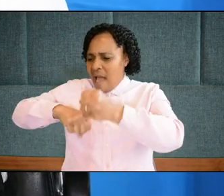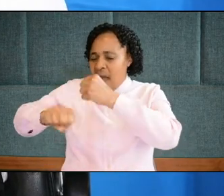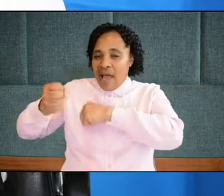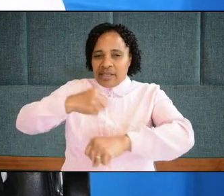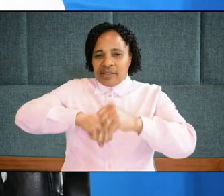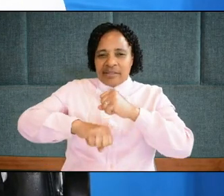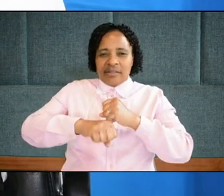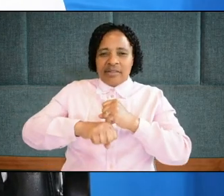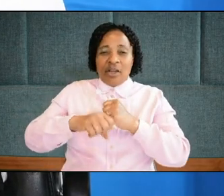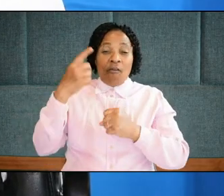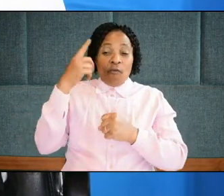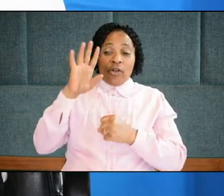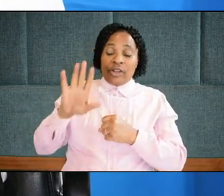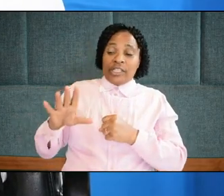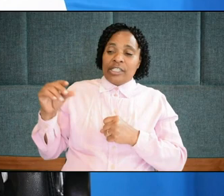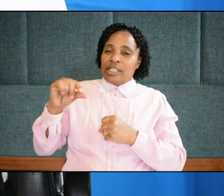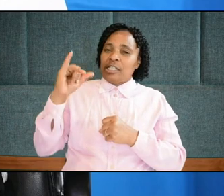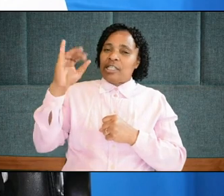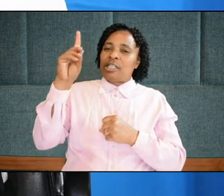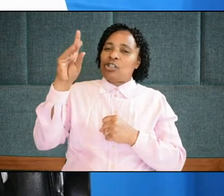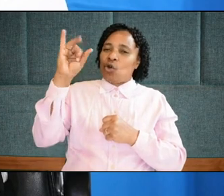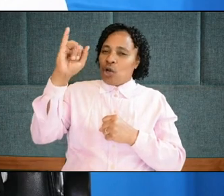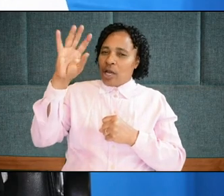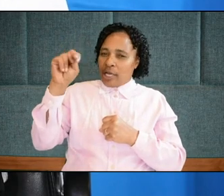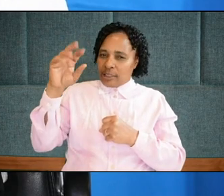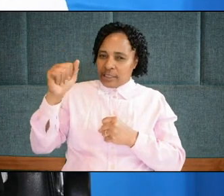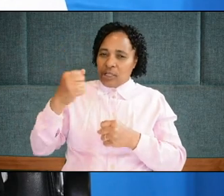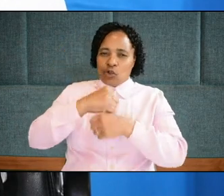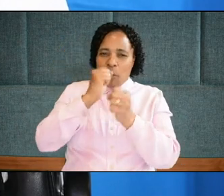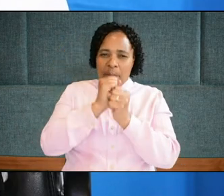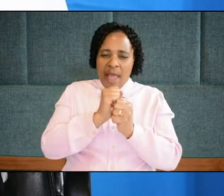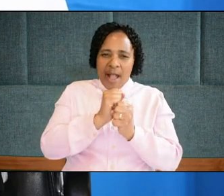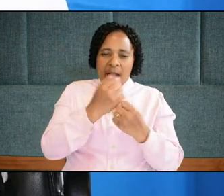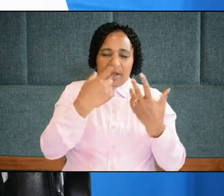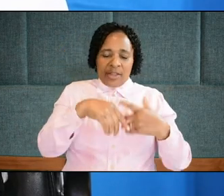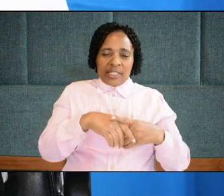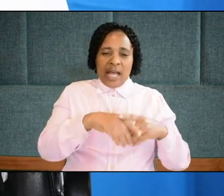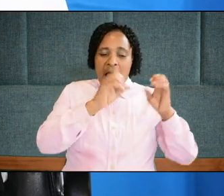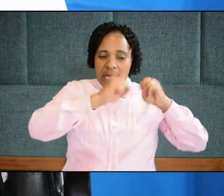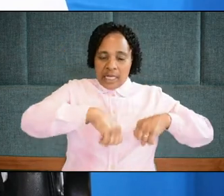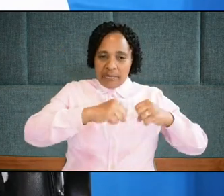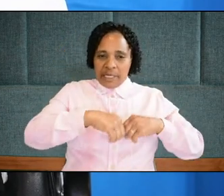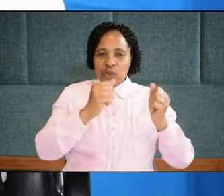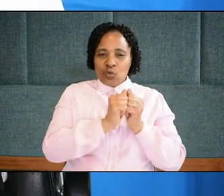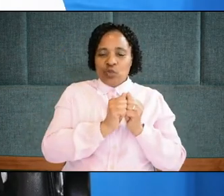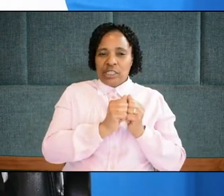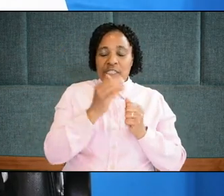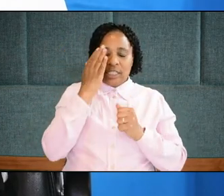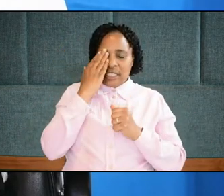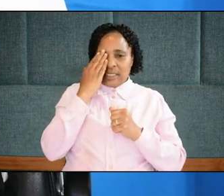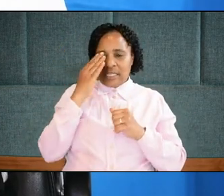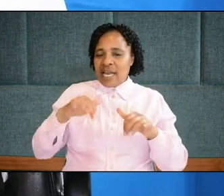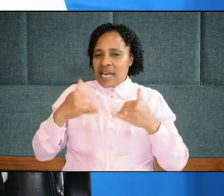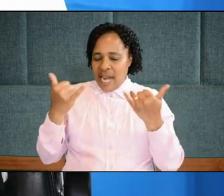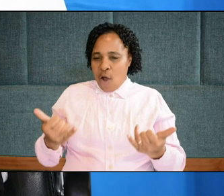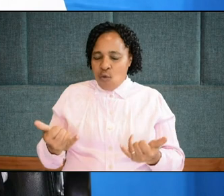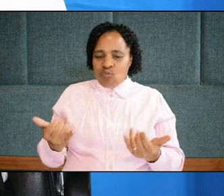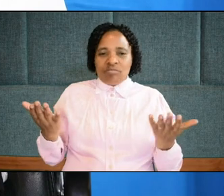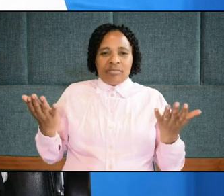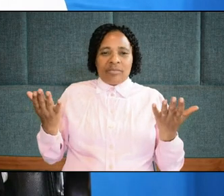the Gibeonites' move to go and make a pact with Israel. Remember, dear viewer, that now the Israelites are